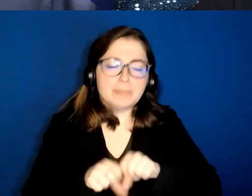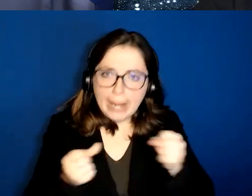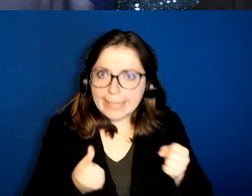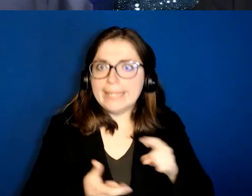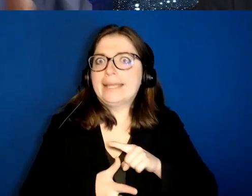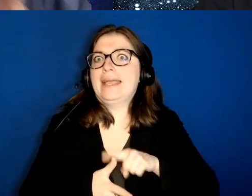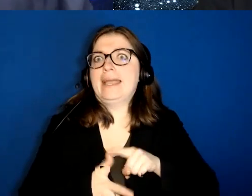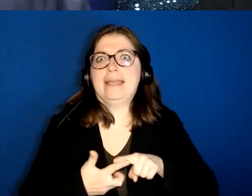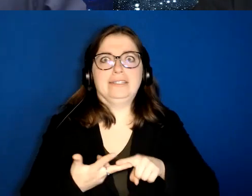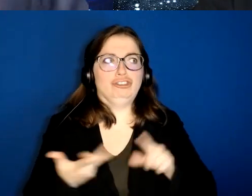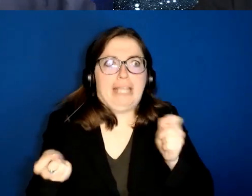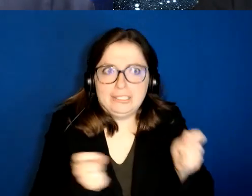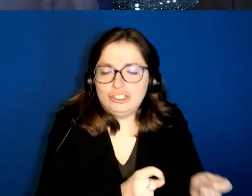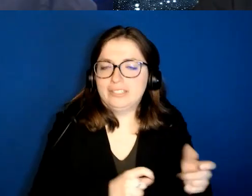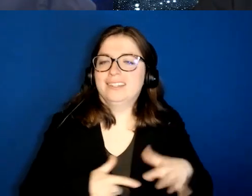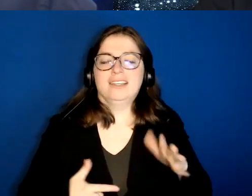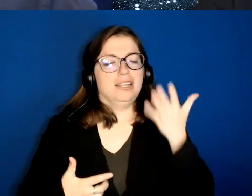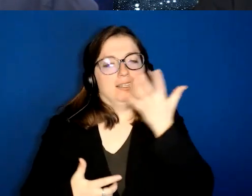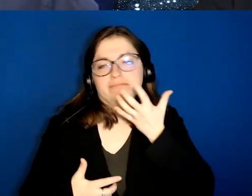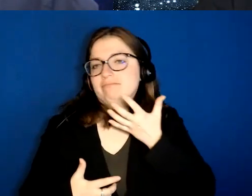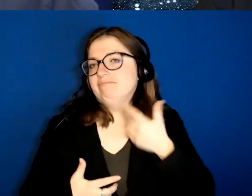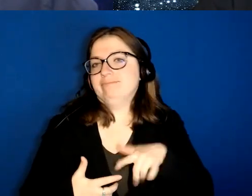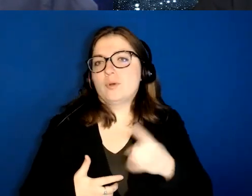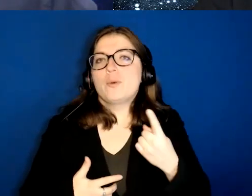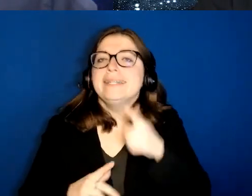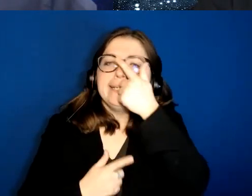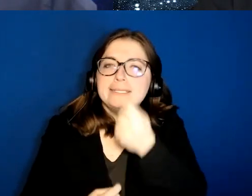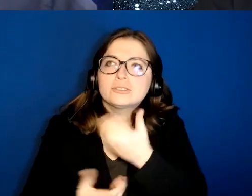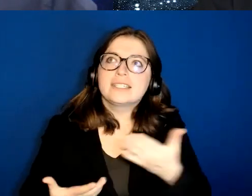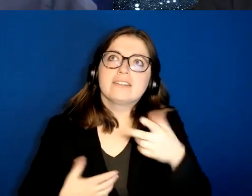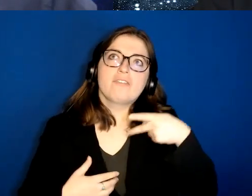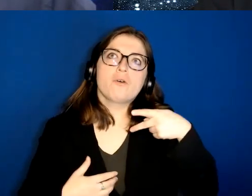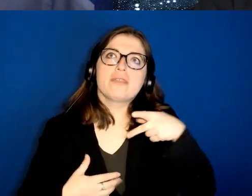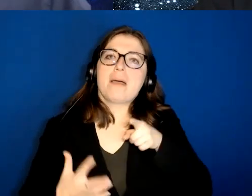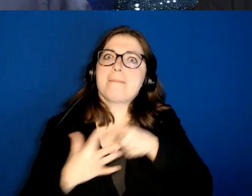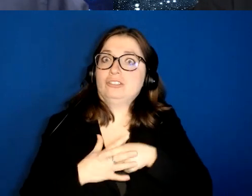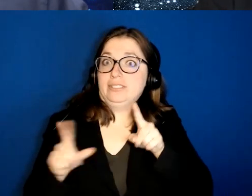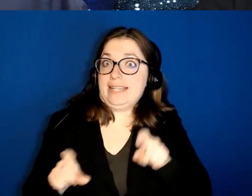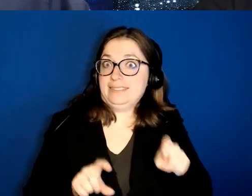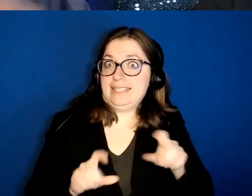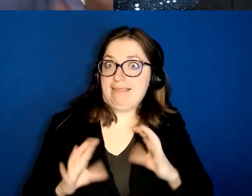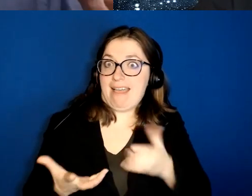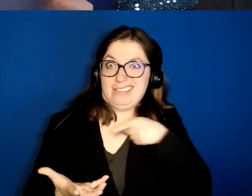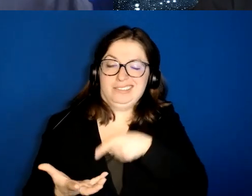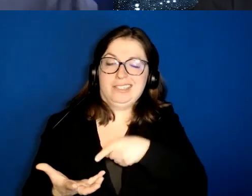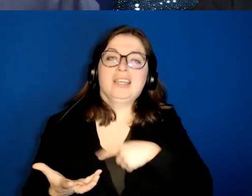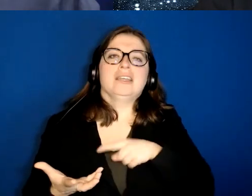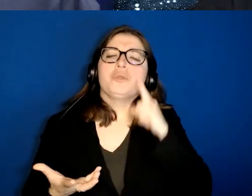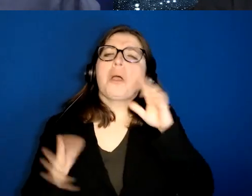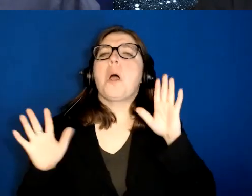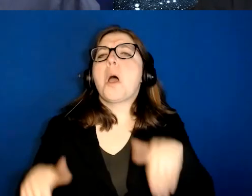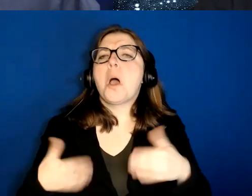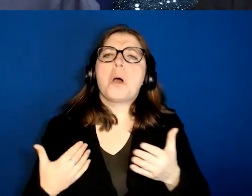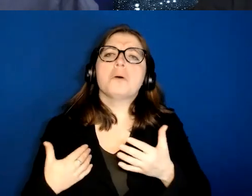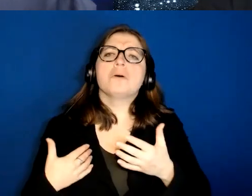how hard, you know, it's one of the interesting things in the pen test class is that you'd think, it's easy to find